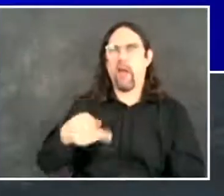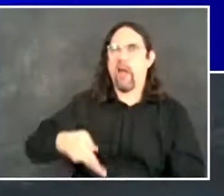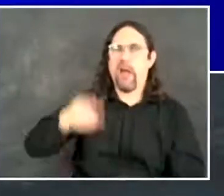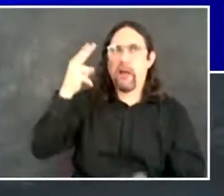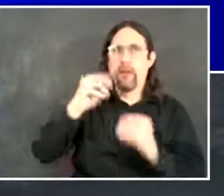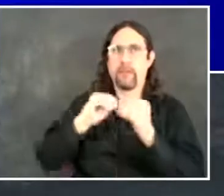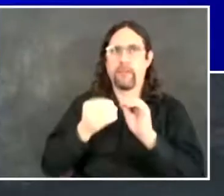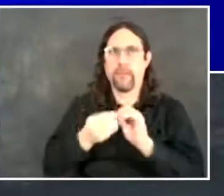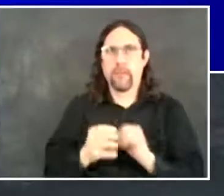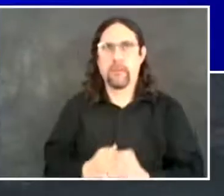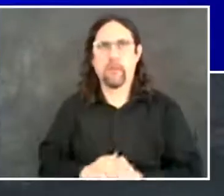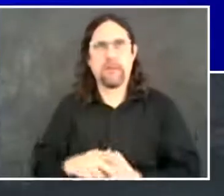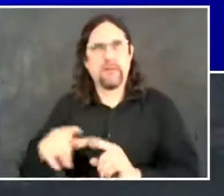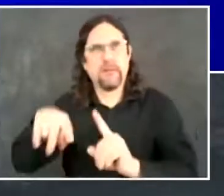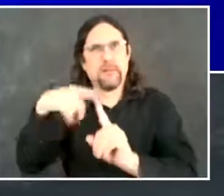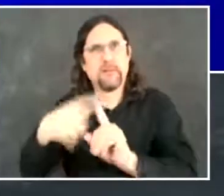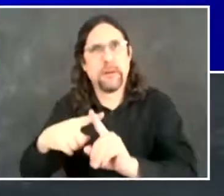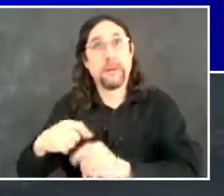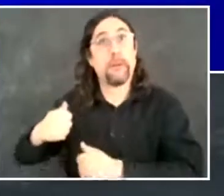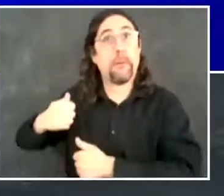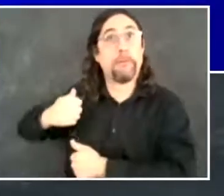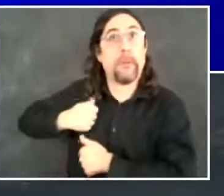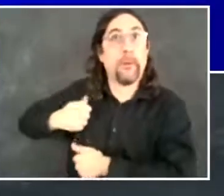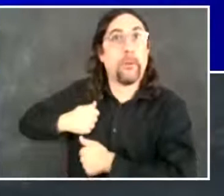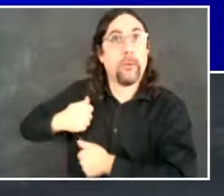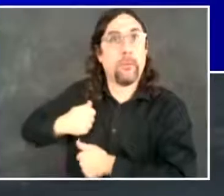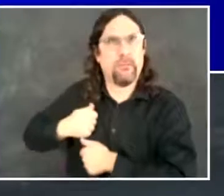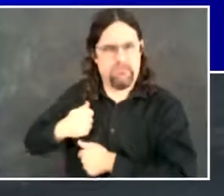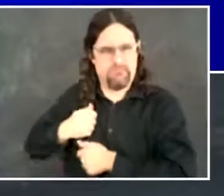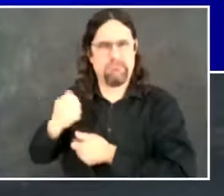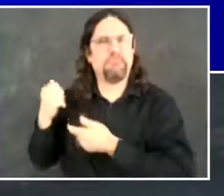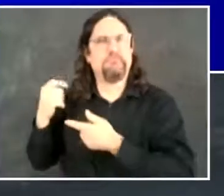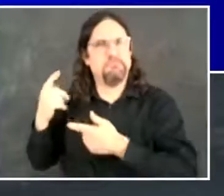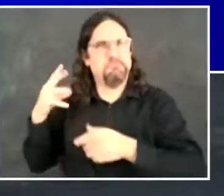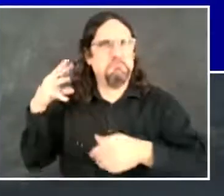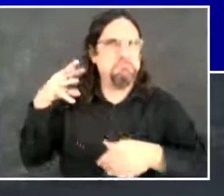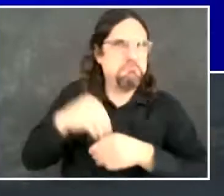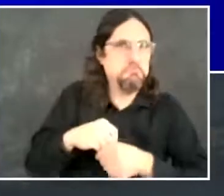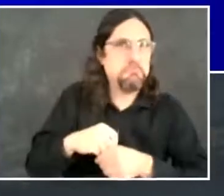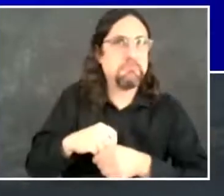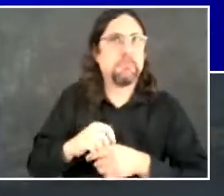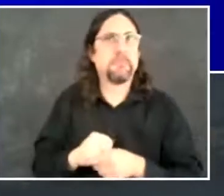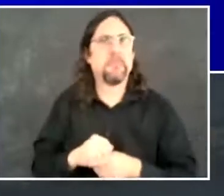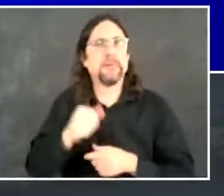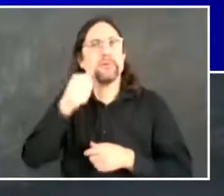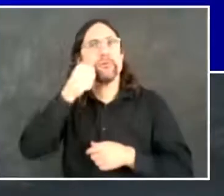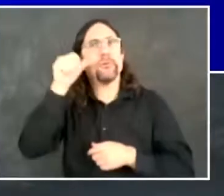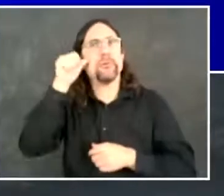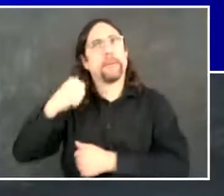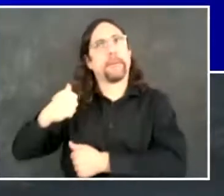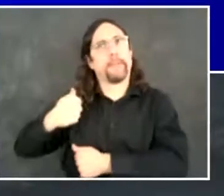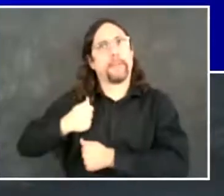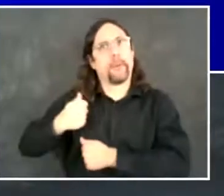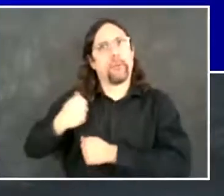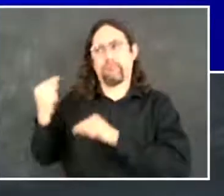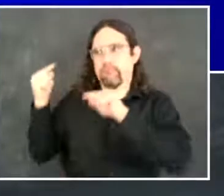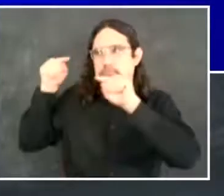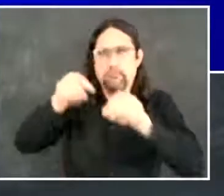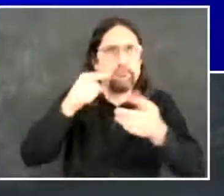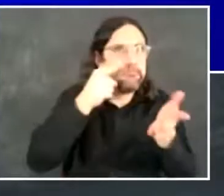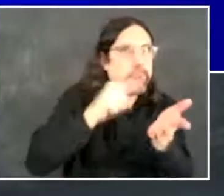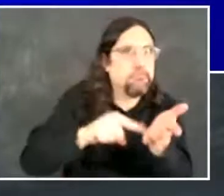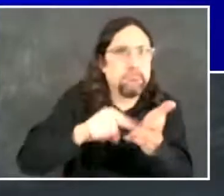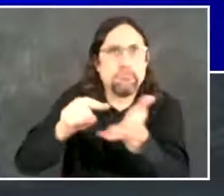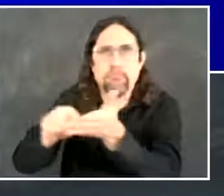been a key figure in providing help to New York City. He came with some of his other leadership, and we